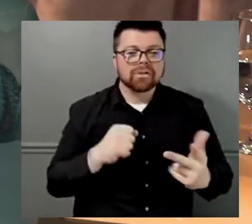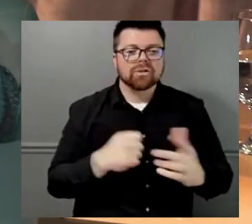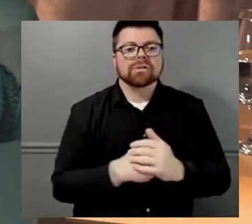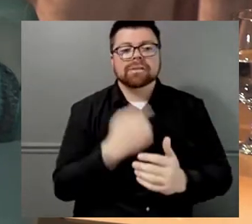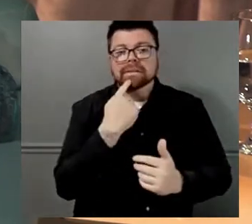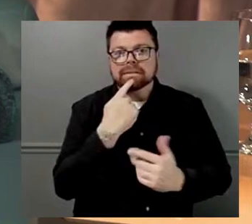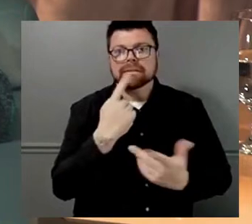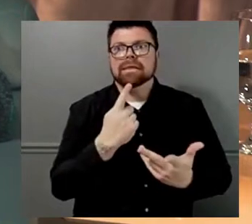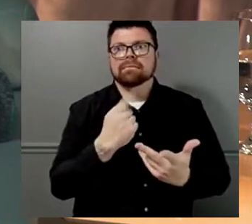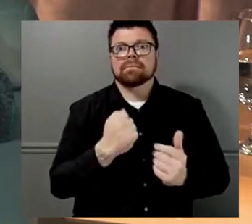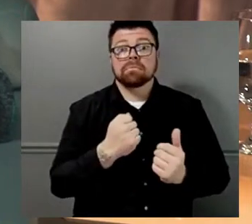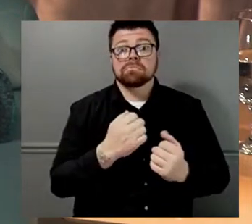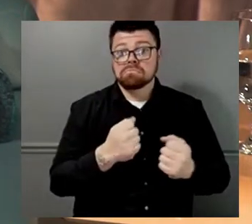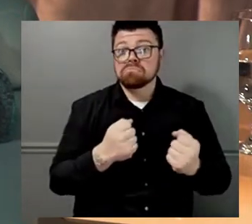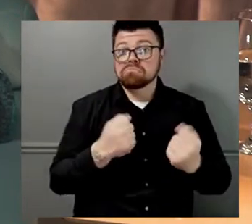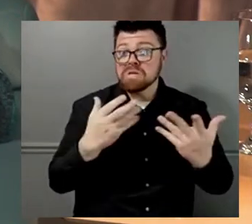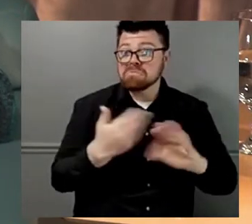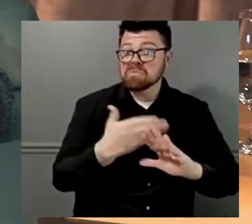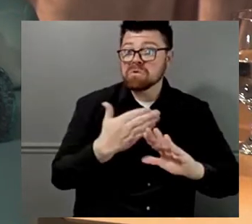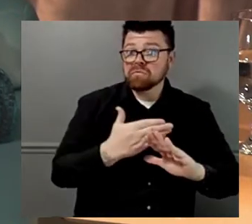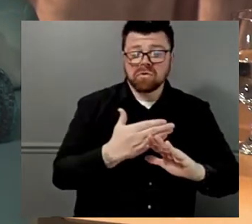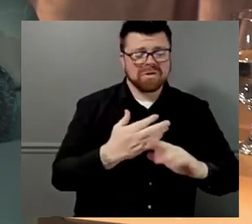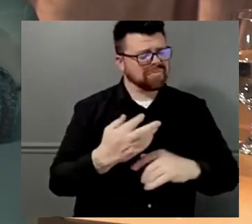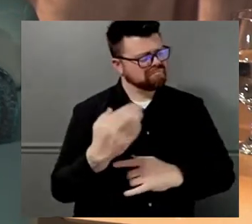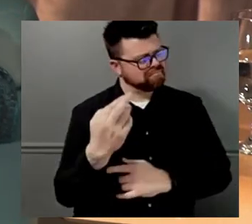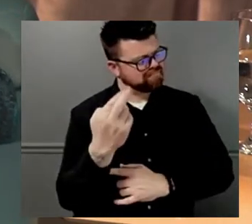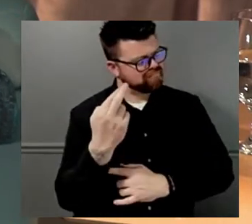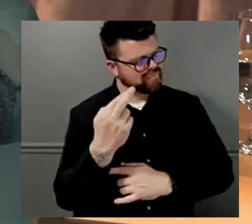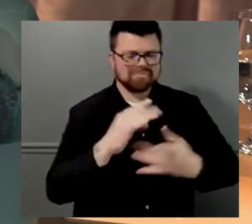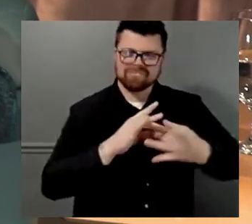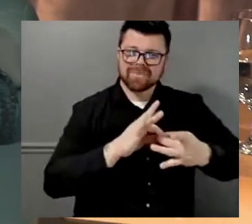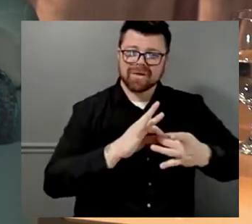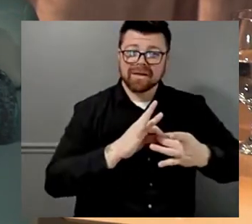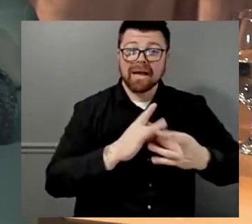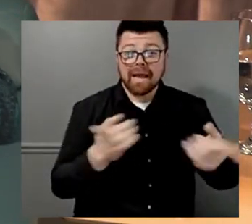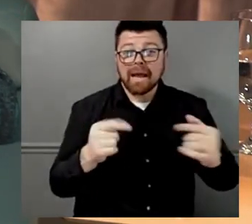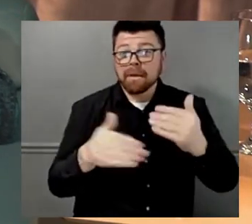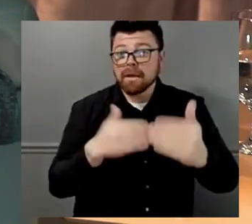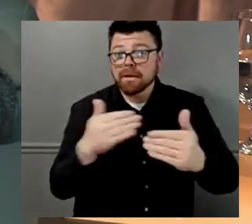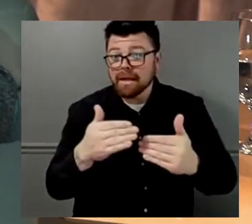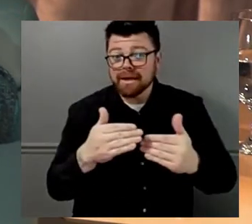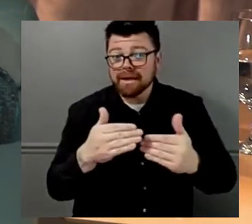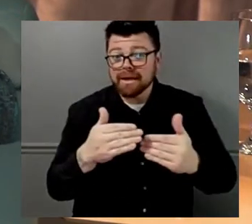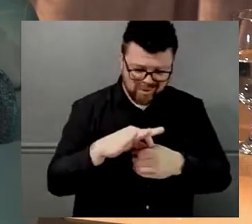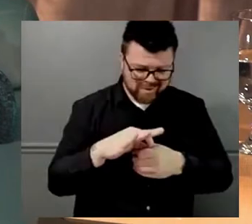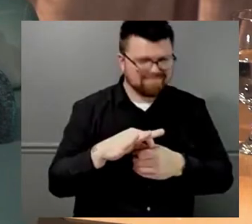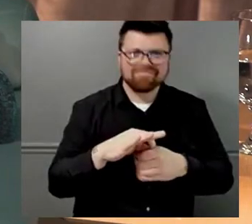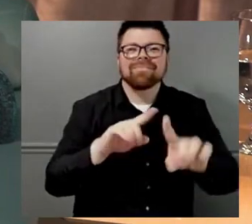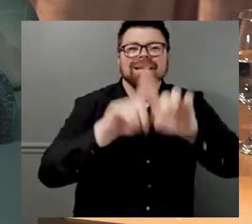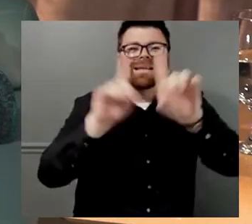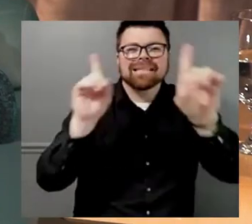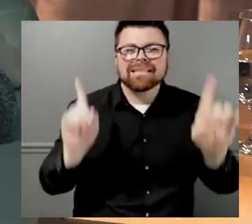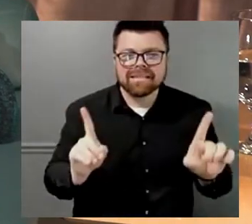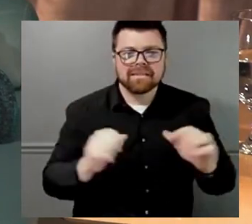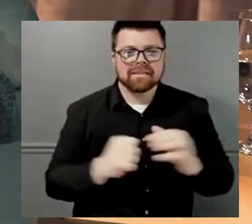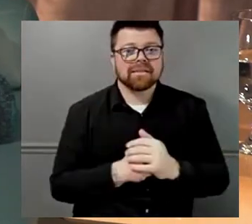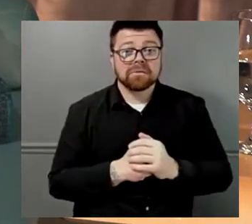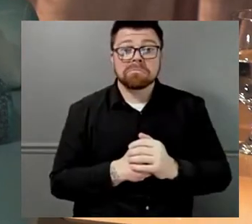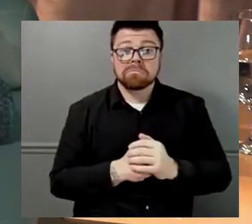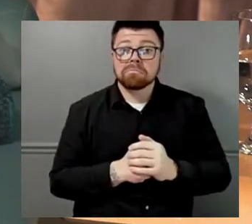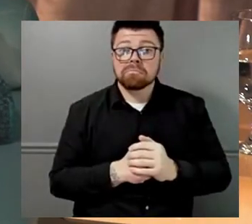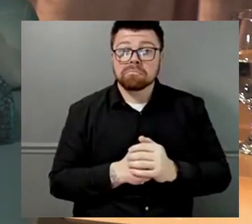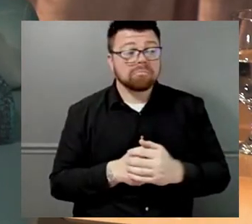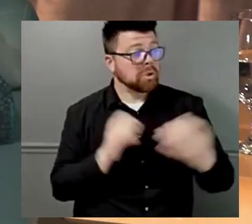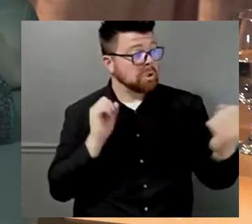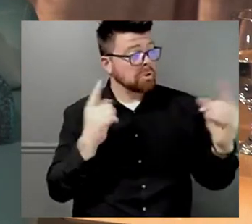them were the best of friends. And yet they voted differently so often, but they did manage compromise often